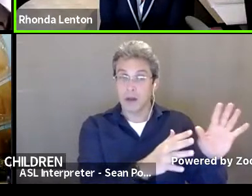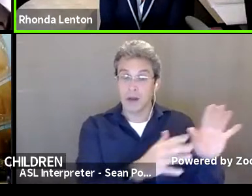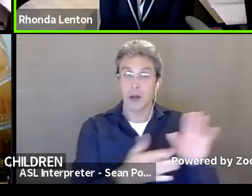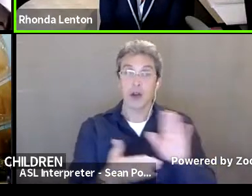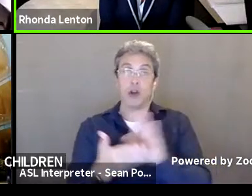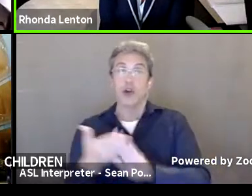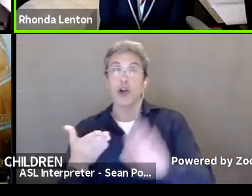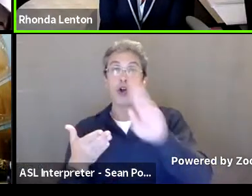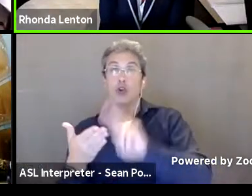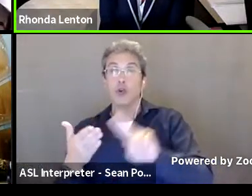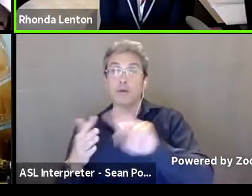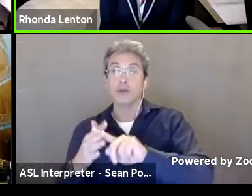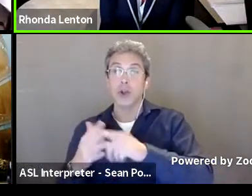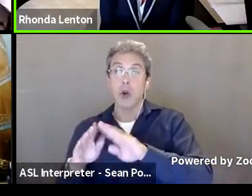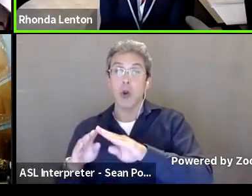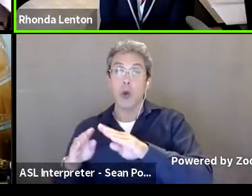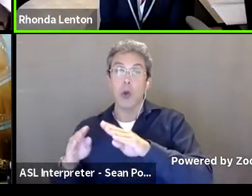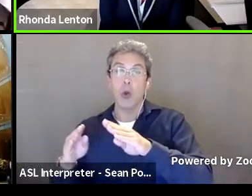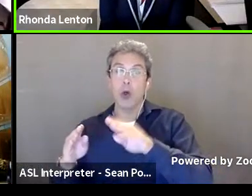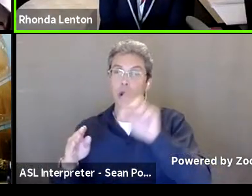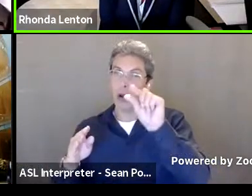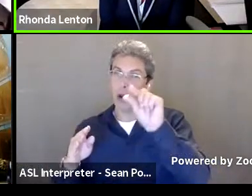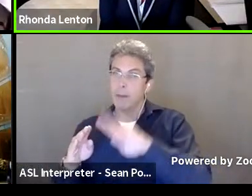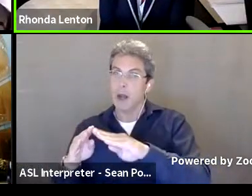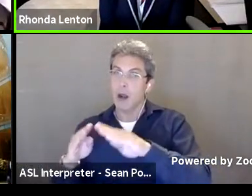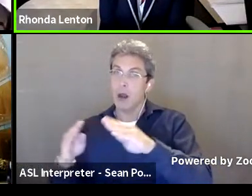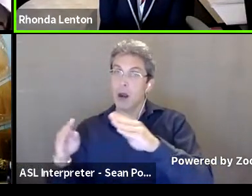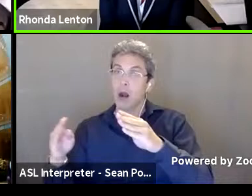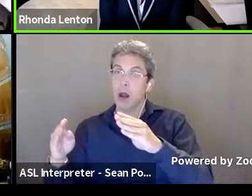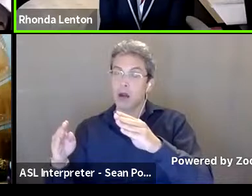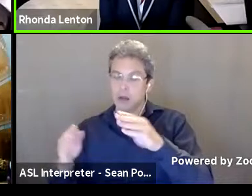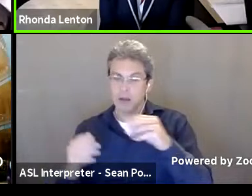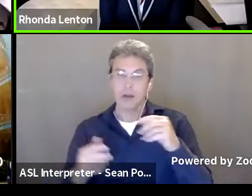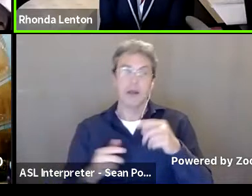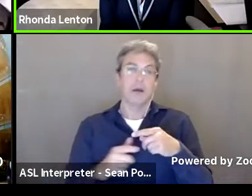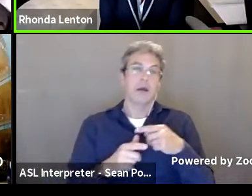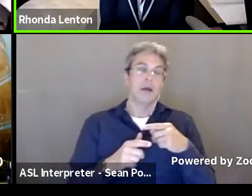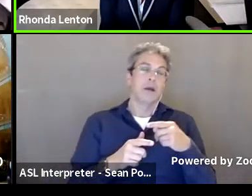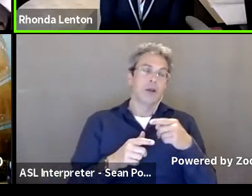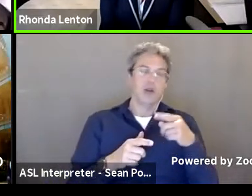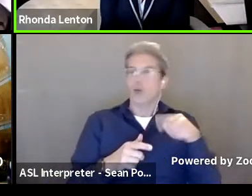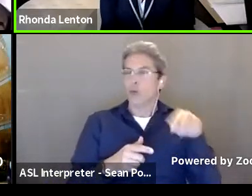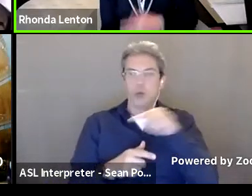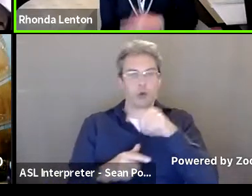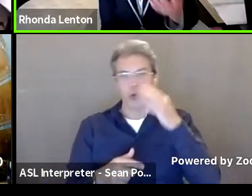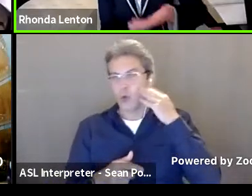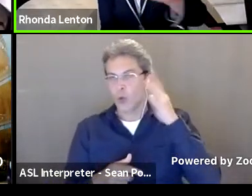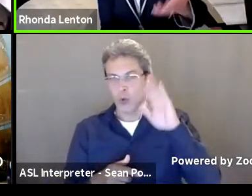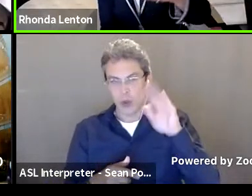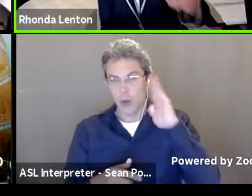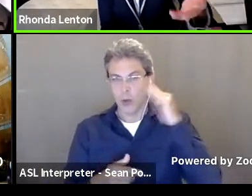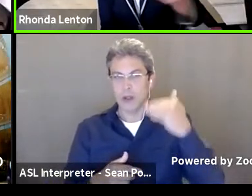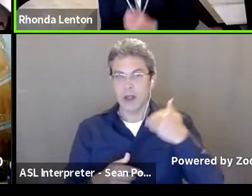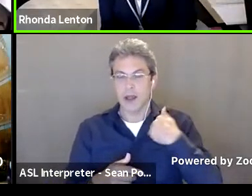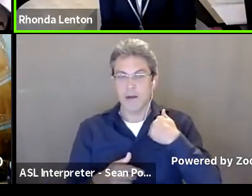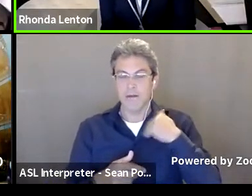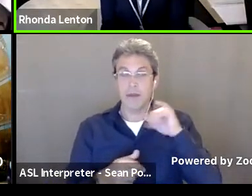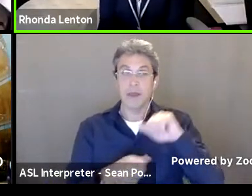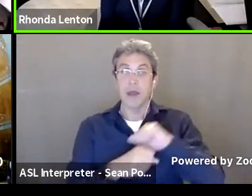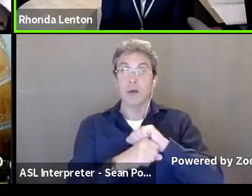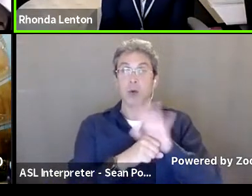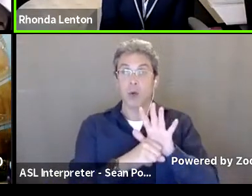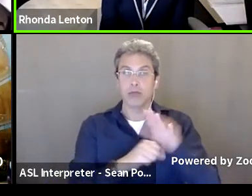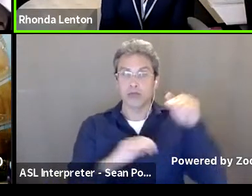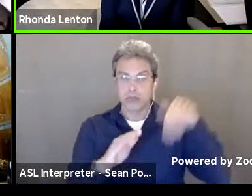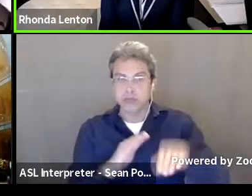to open up slightly, and that there would be some potential